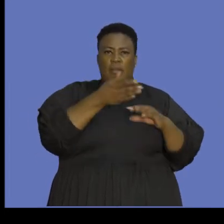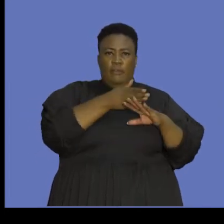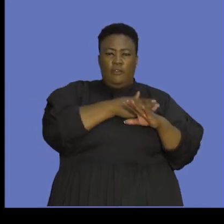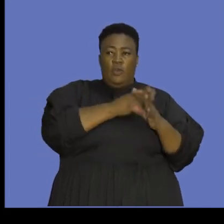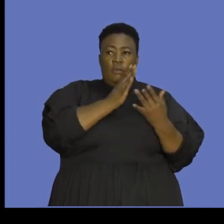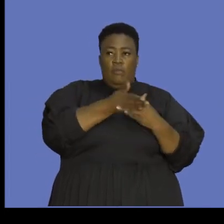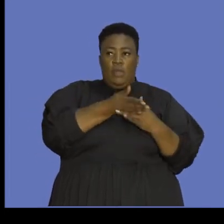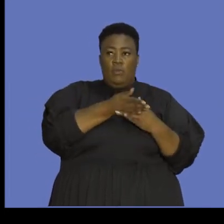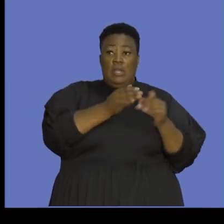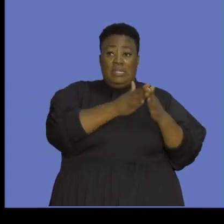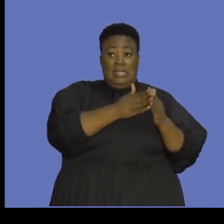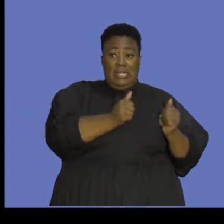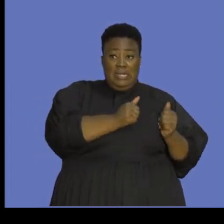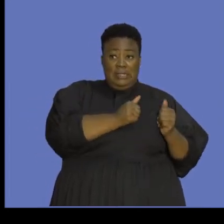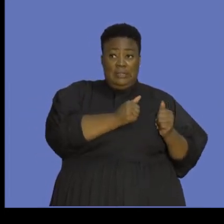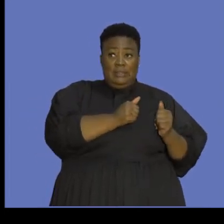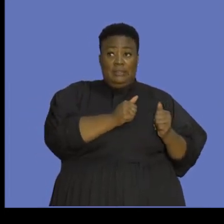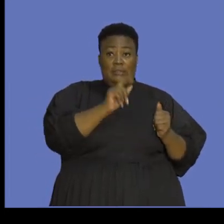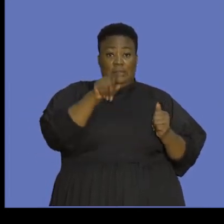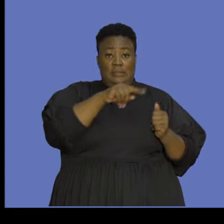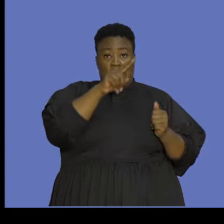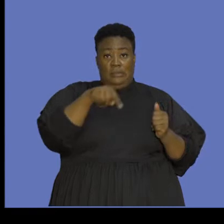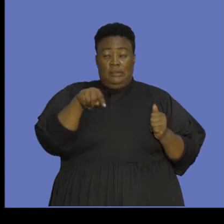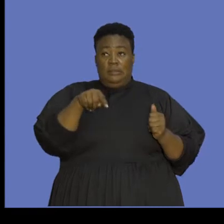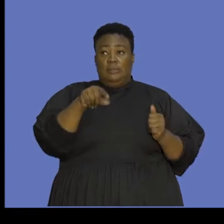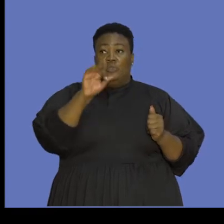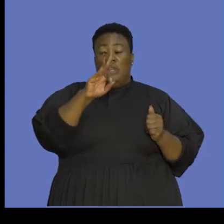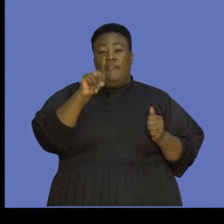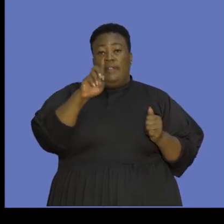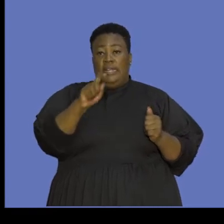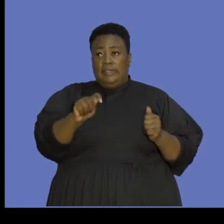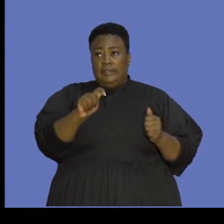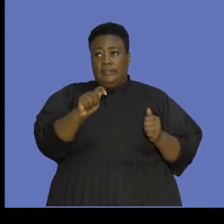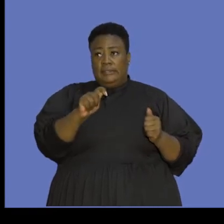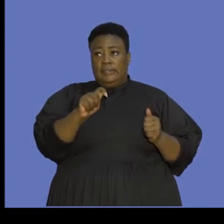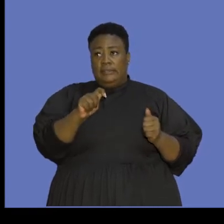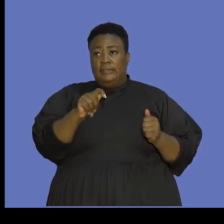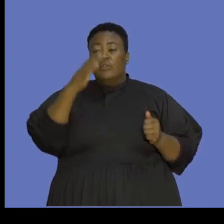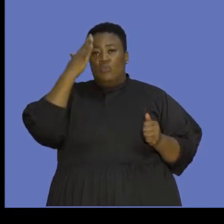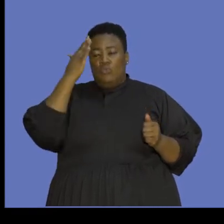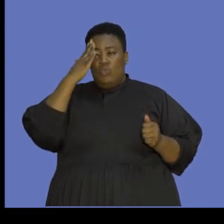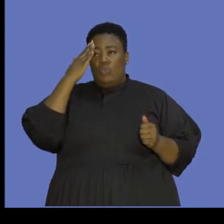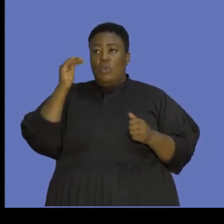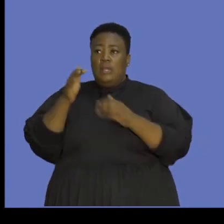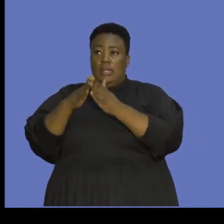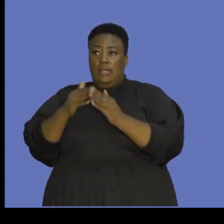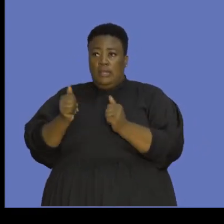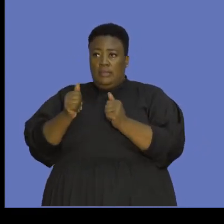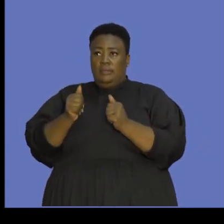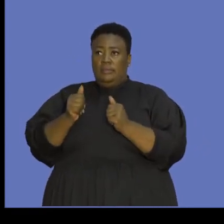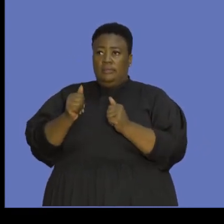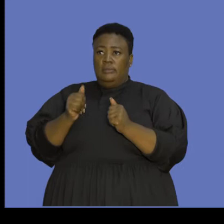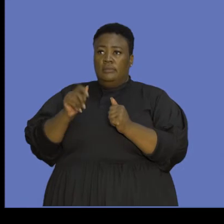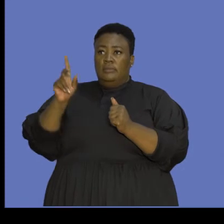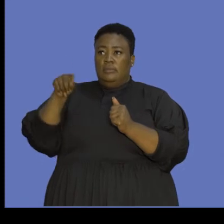that acceleration is directly proportional to F net, and we know that acceleration is